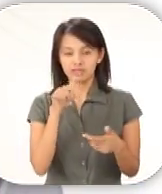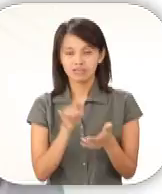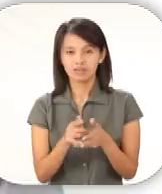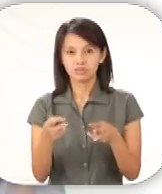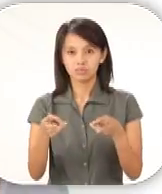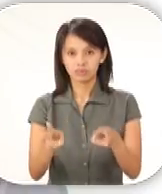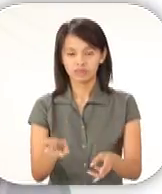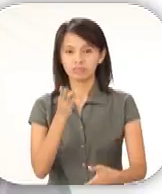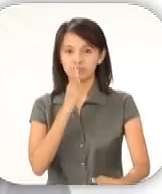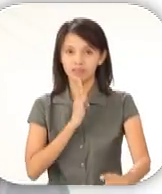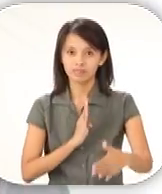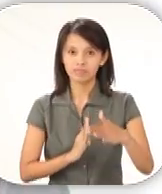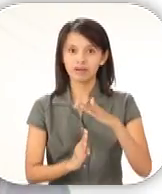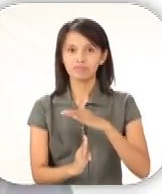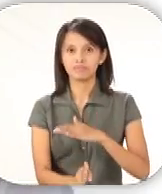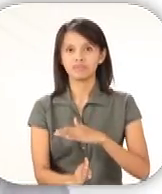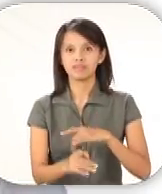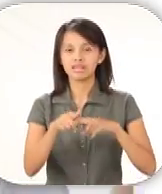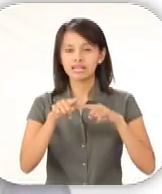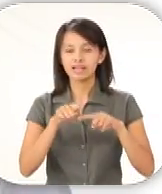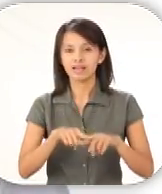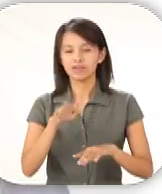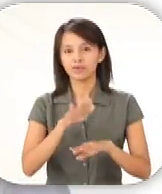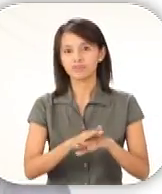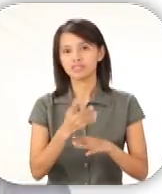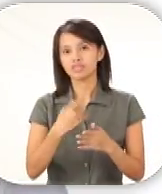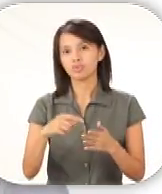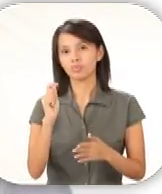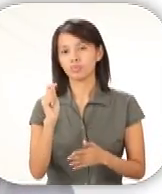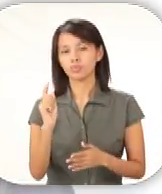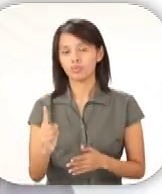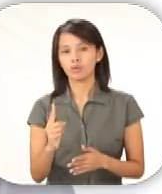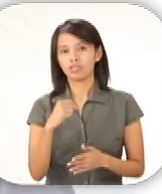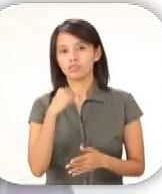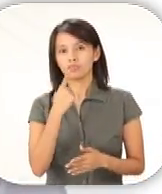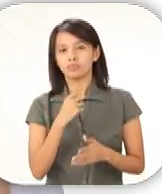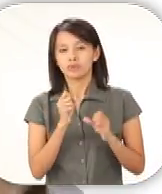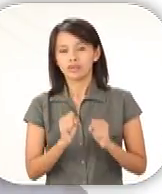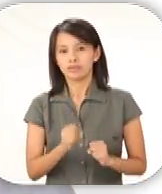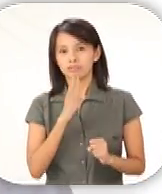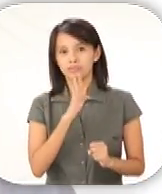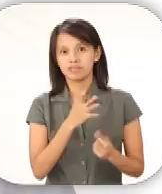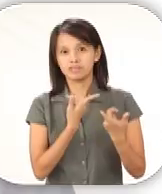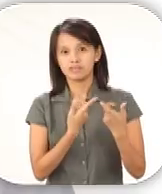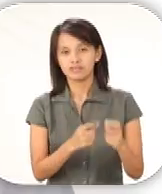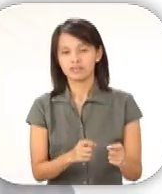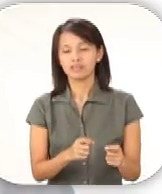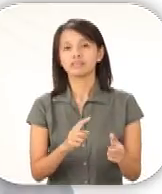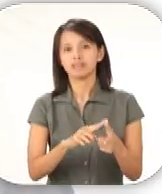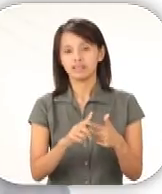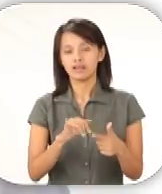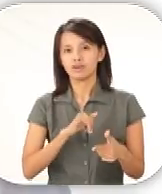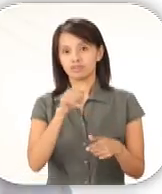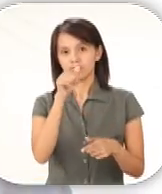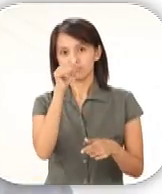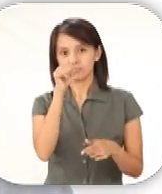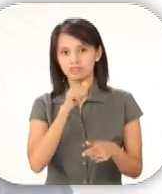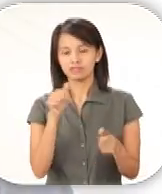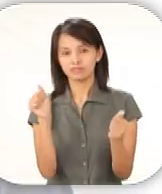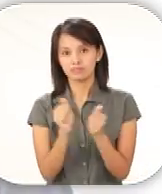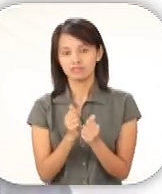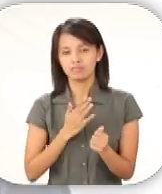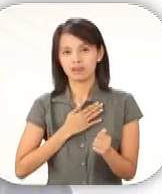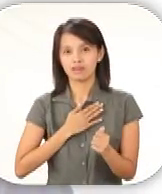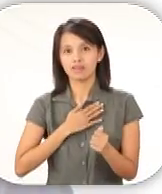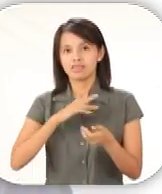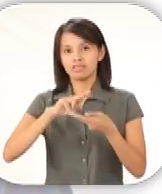way, humble in relying on the one who could be trusted, I will also be patient with my